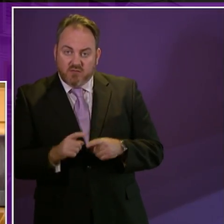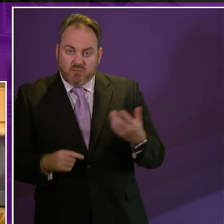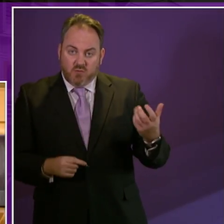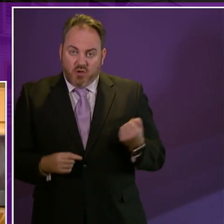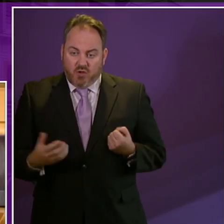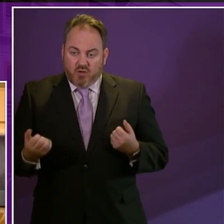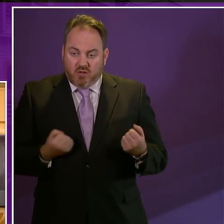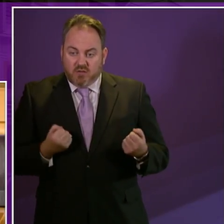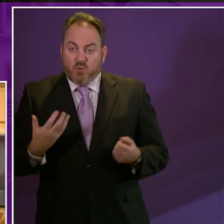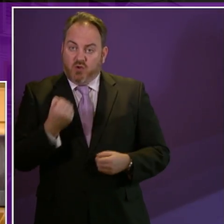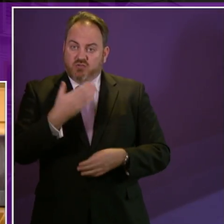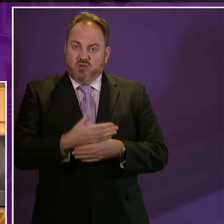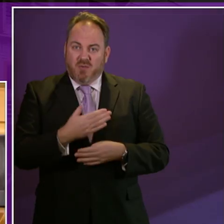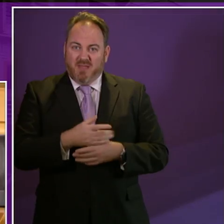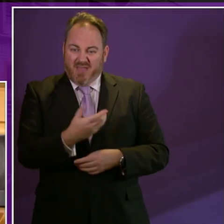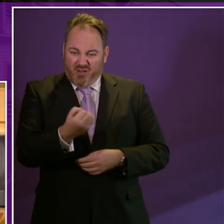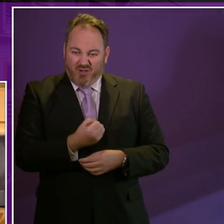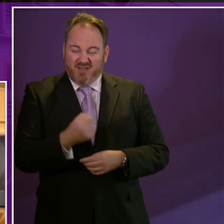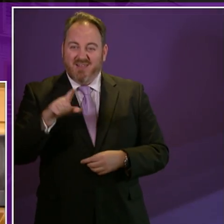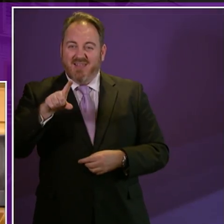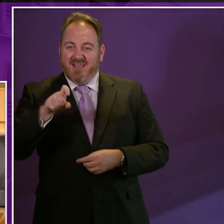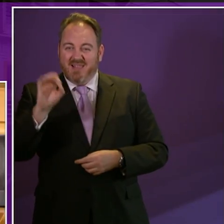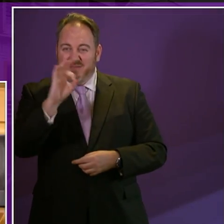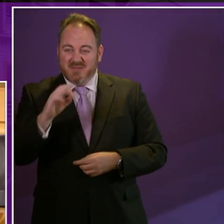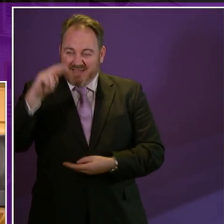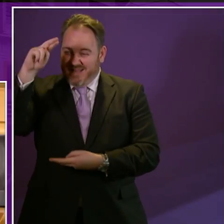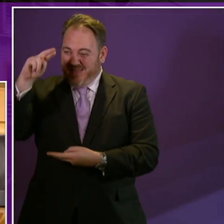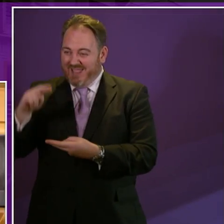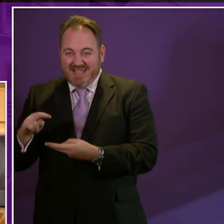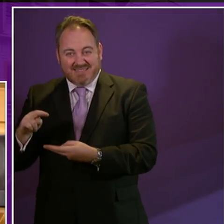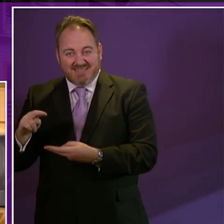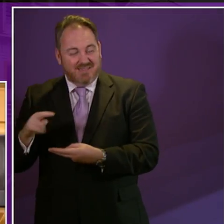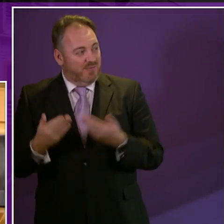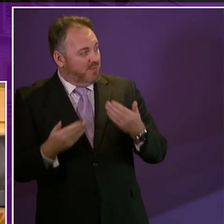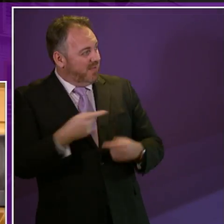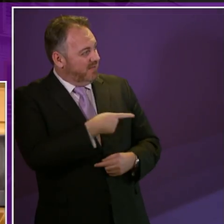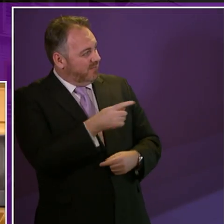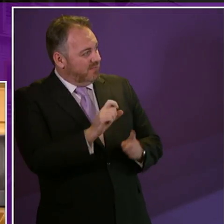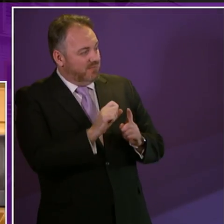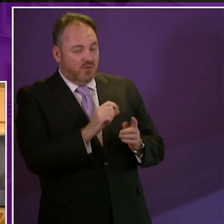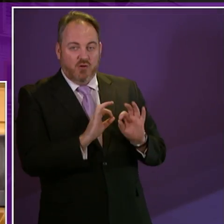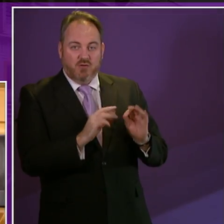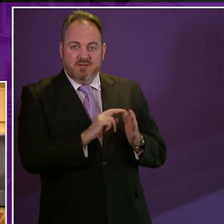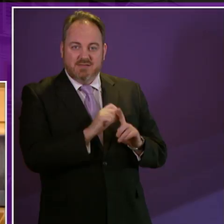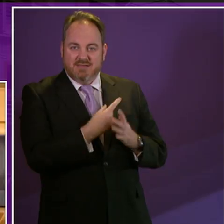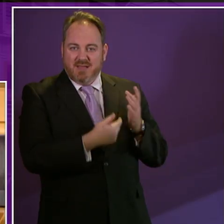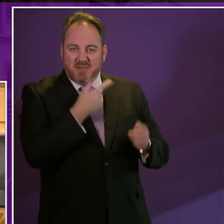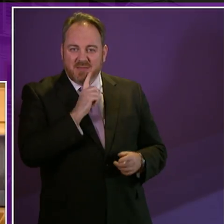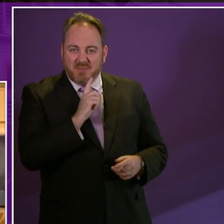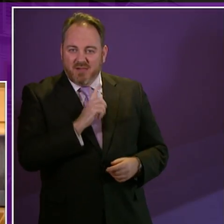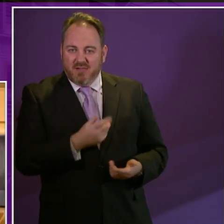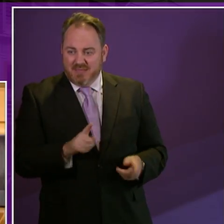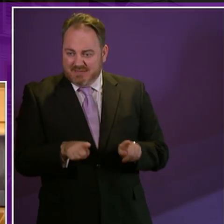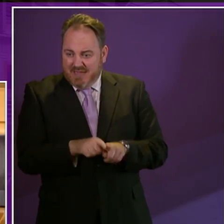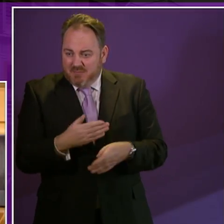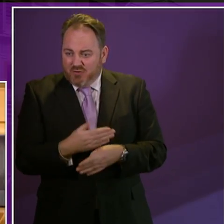lower than they were for non-disabled counterparts with the same level of educational qualifications that is no doubt